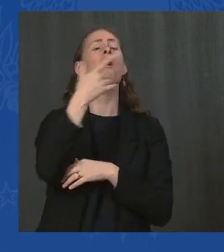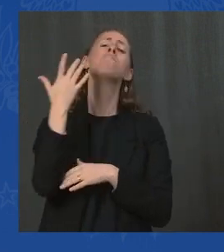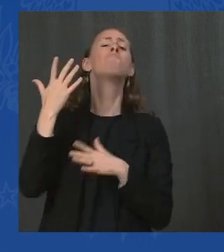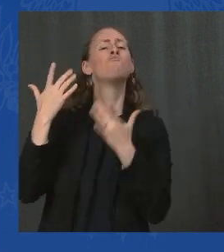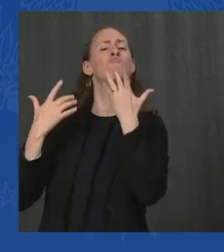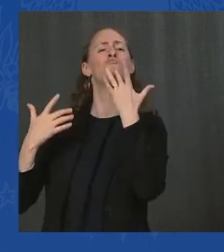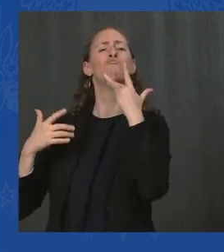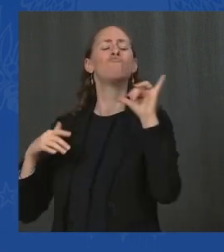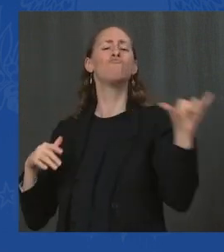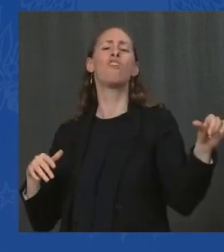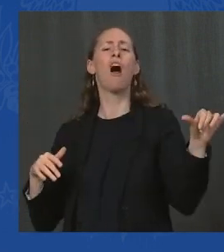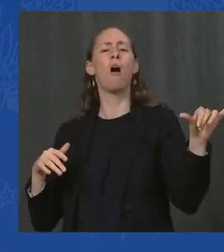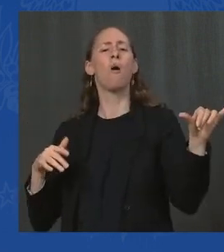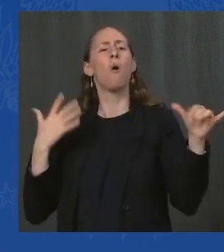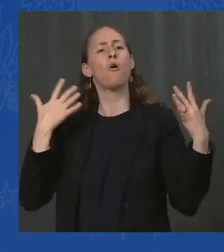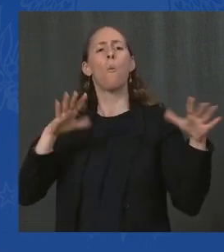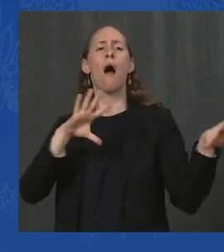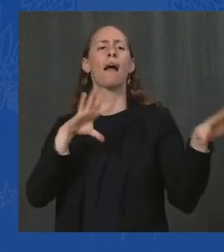to leave.